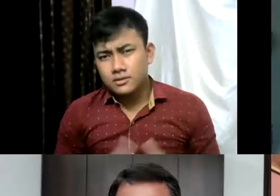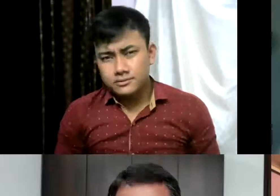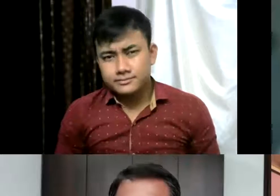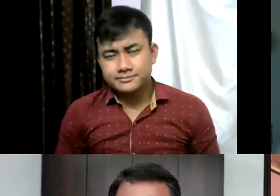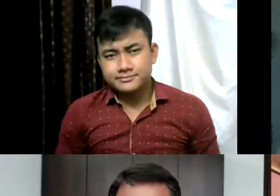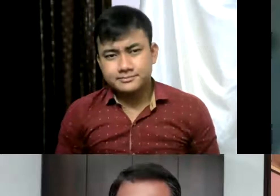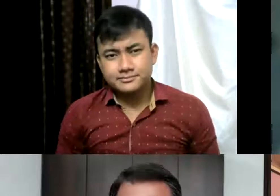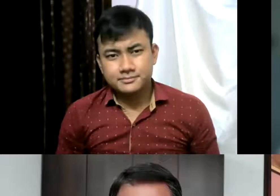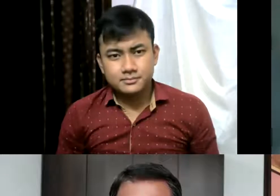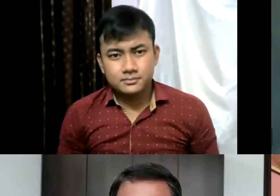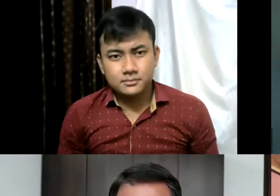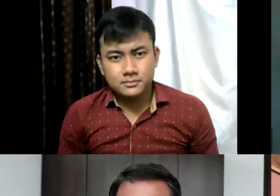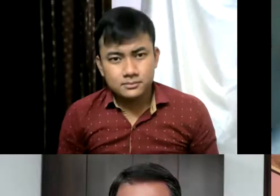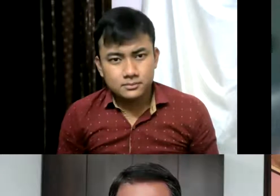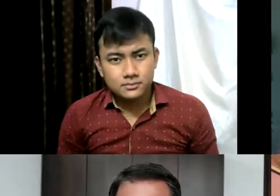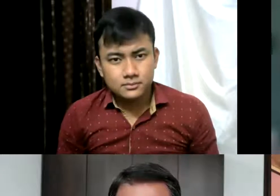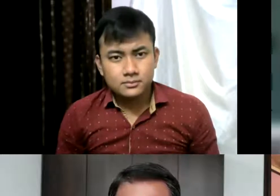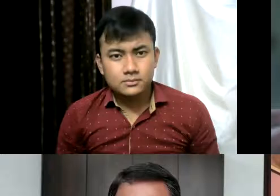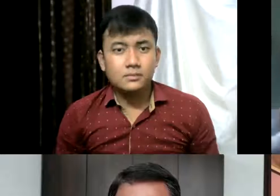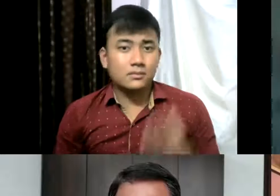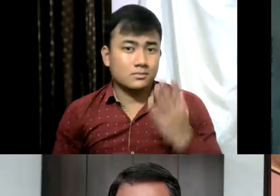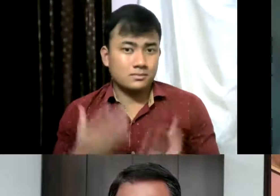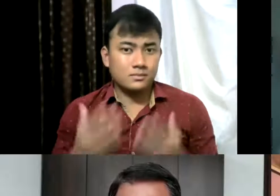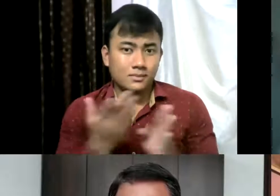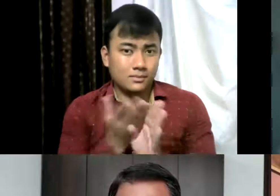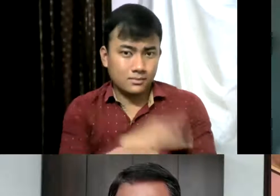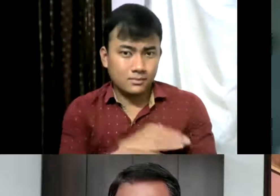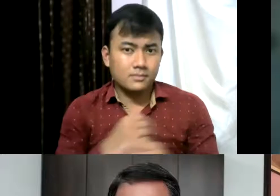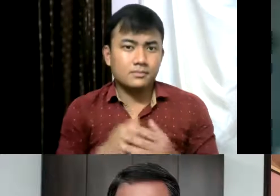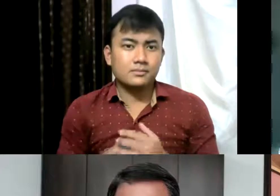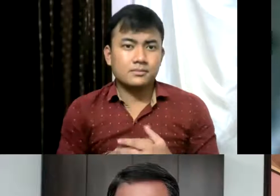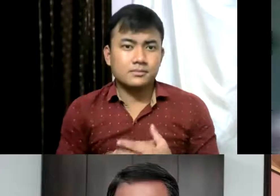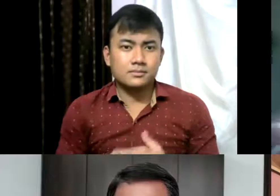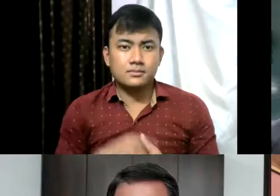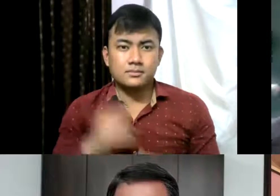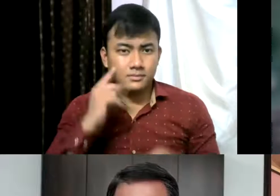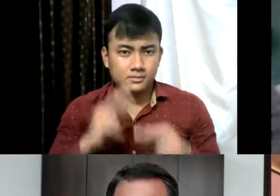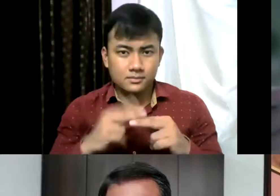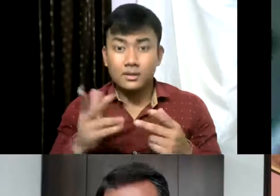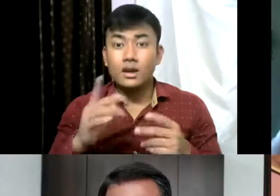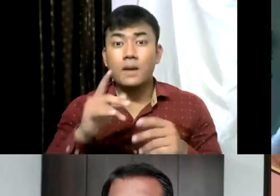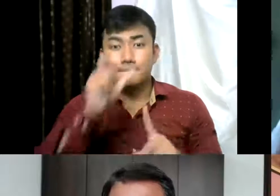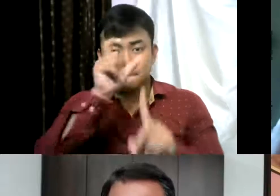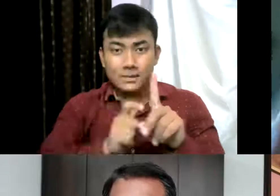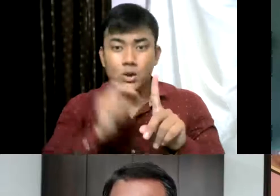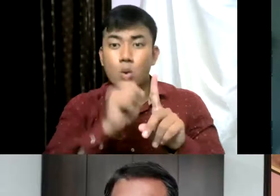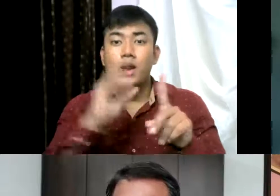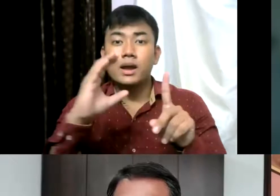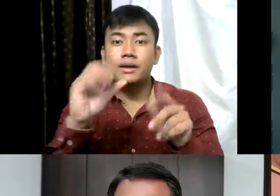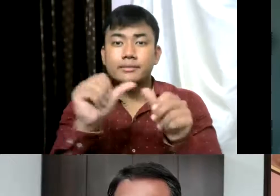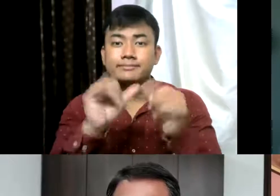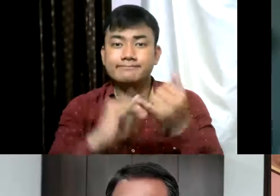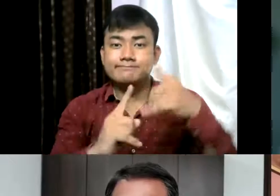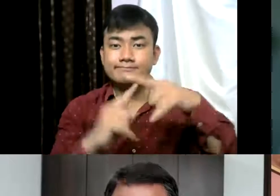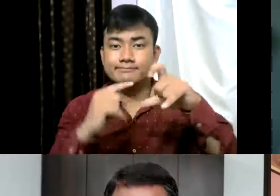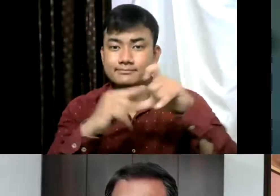day? And on top of that, there's the other element of, especially when it comes to caste, how does your appearance,